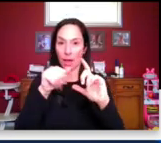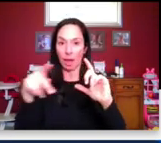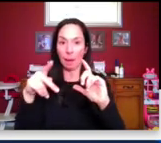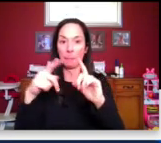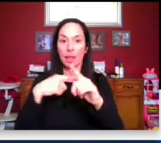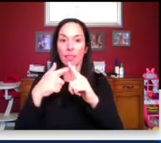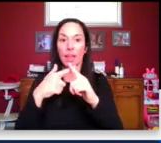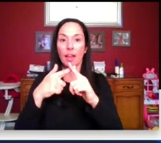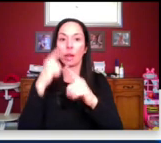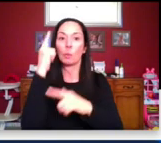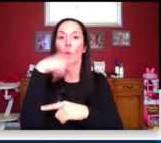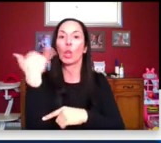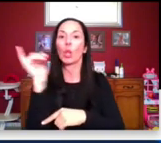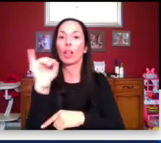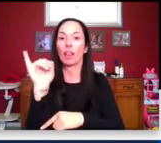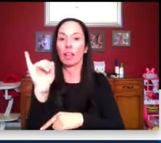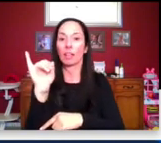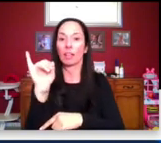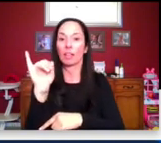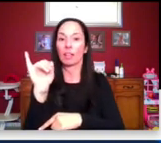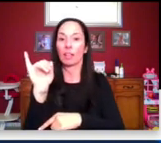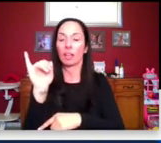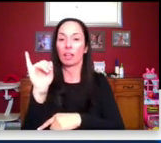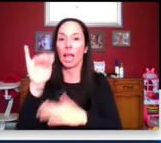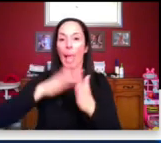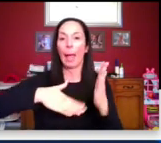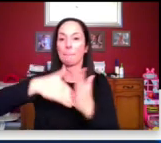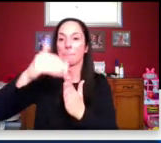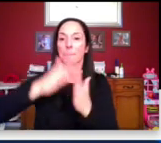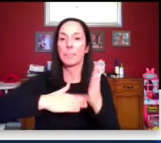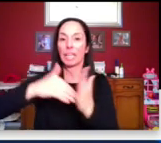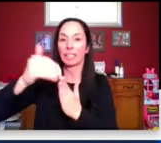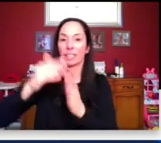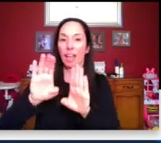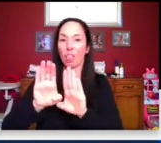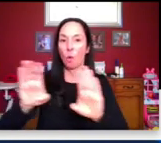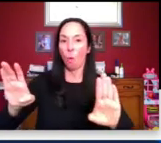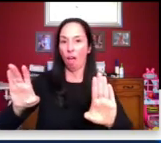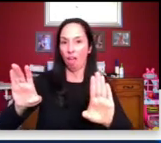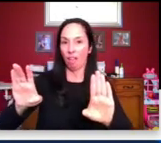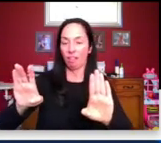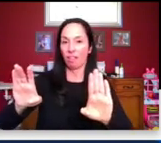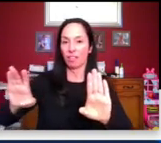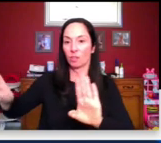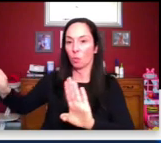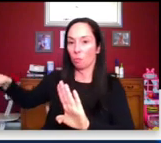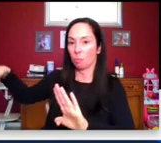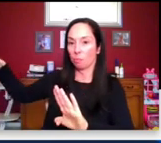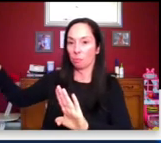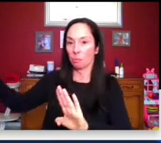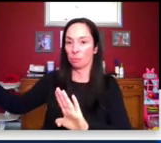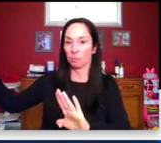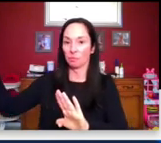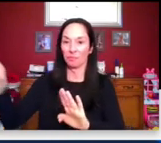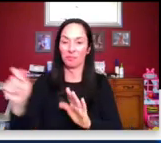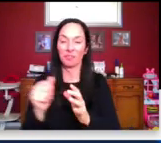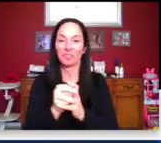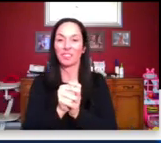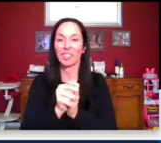to look like I am painting. So I can position my arm. You may have to go ahead